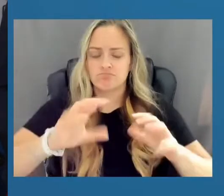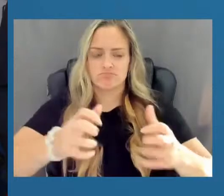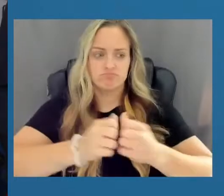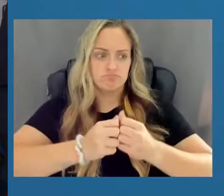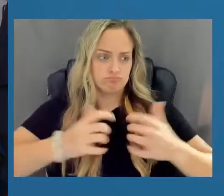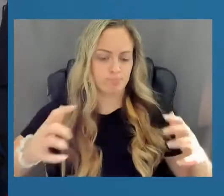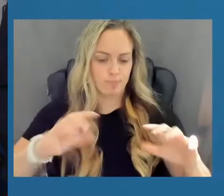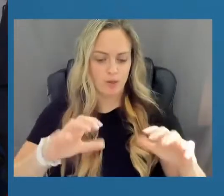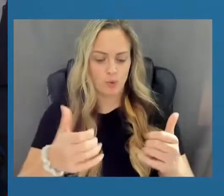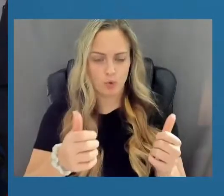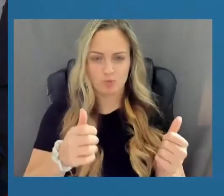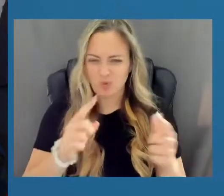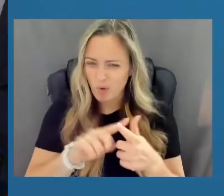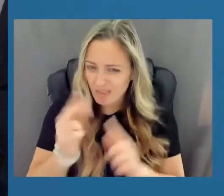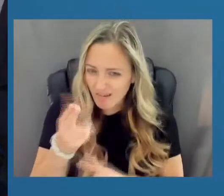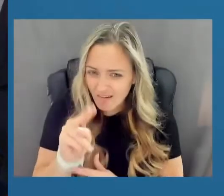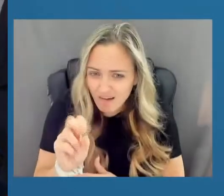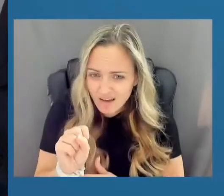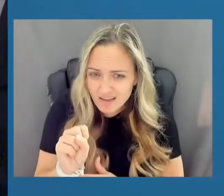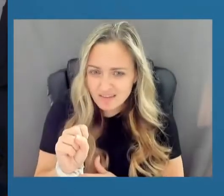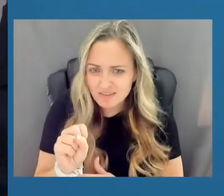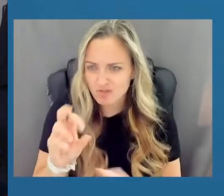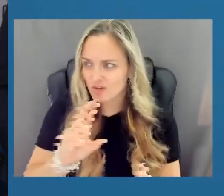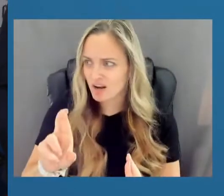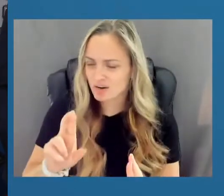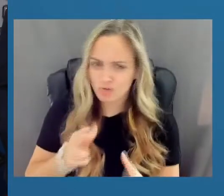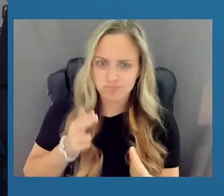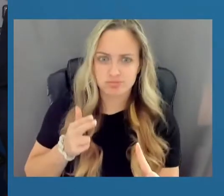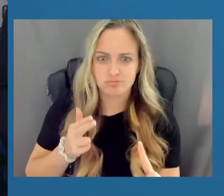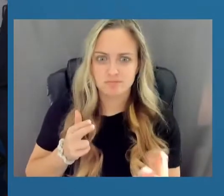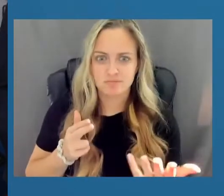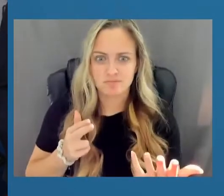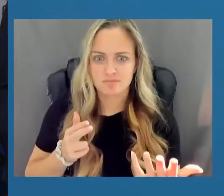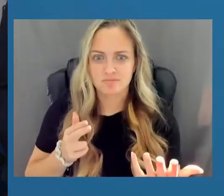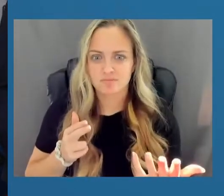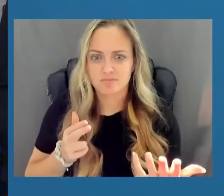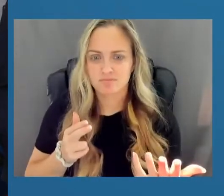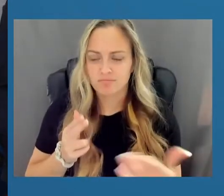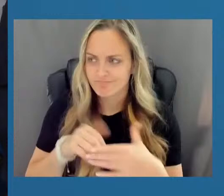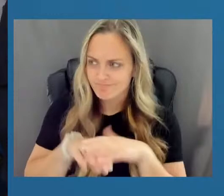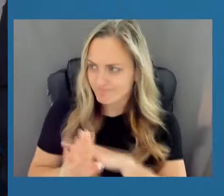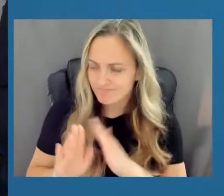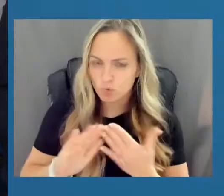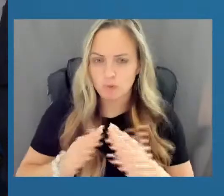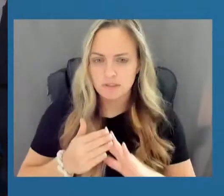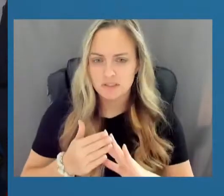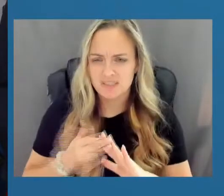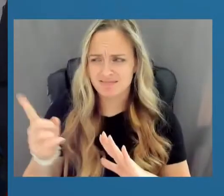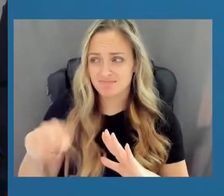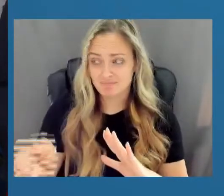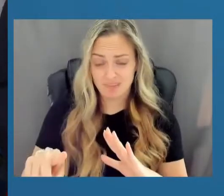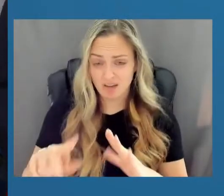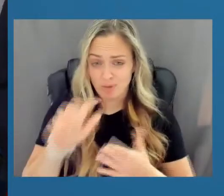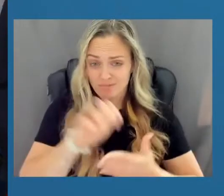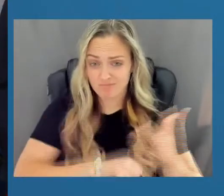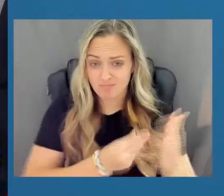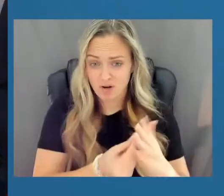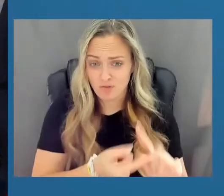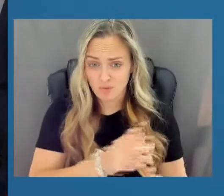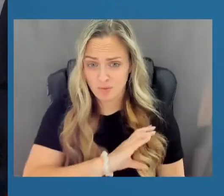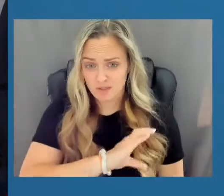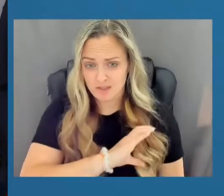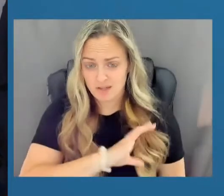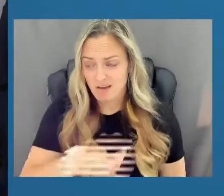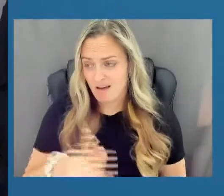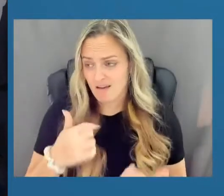with guns blaring into our cities. And certainly they've been defunding the police. I have had many